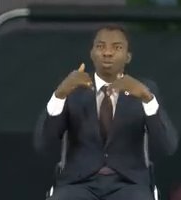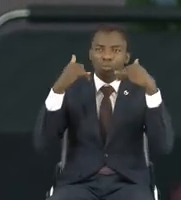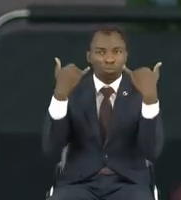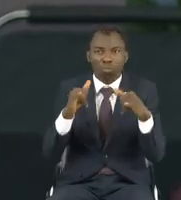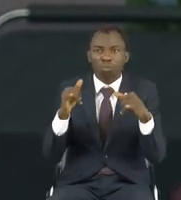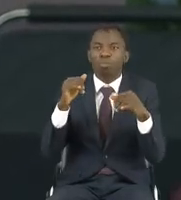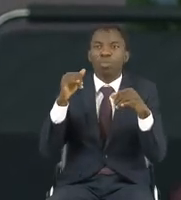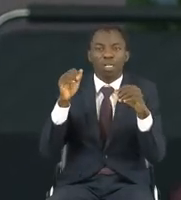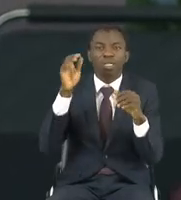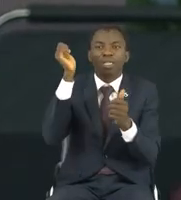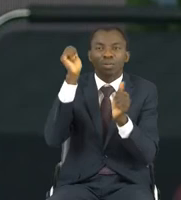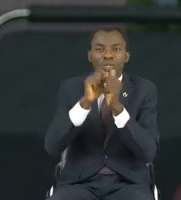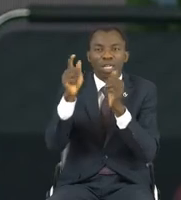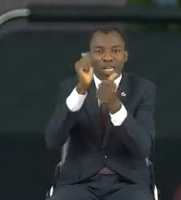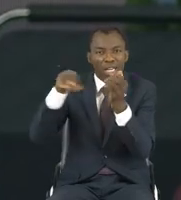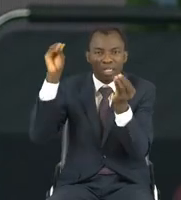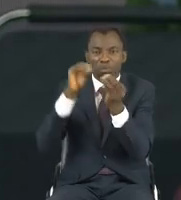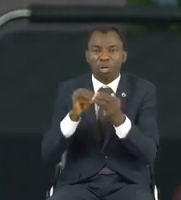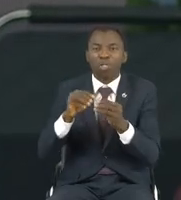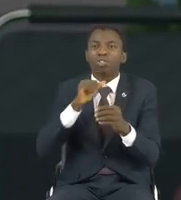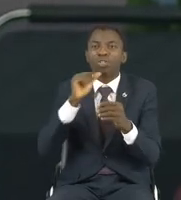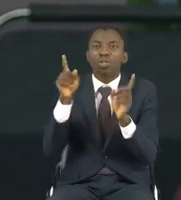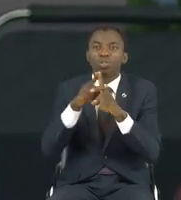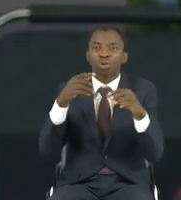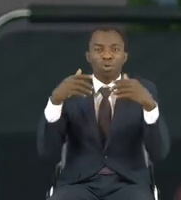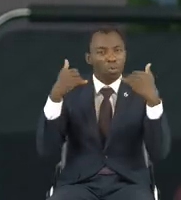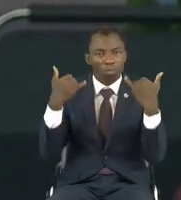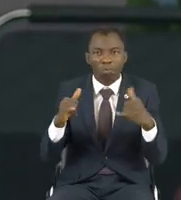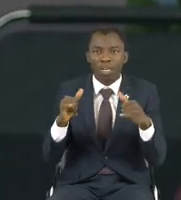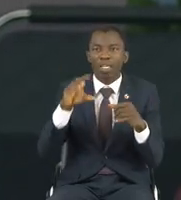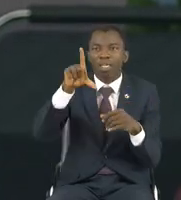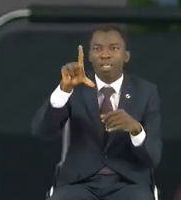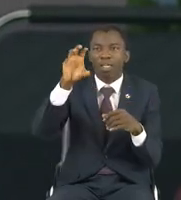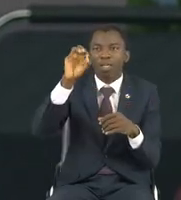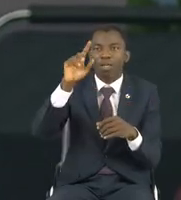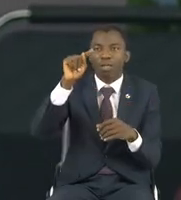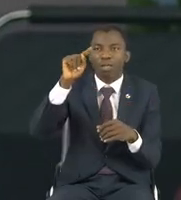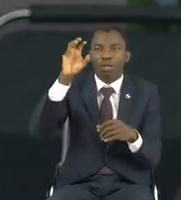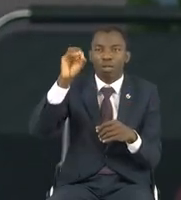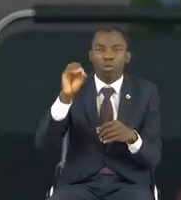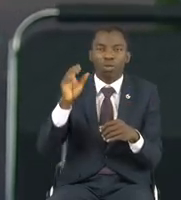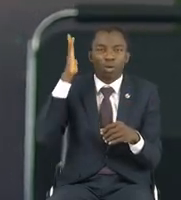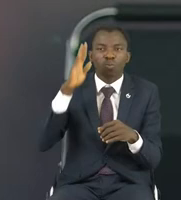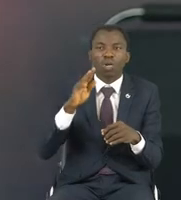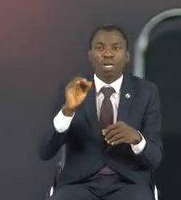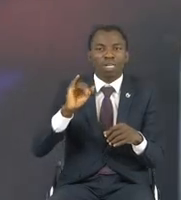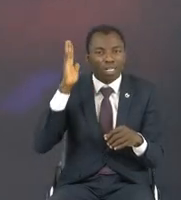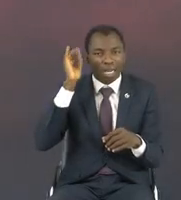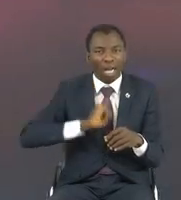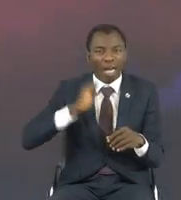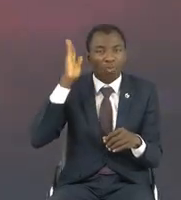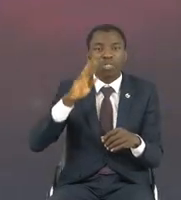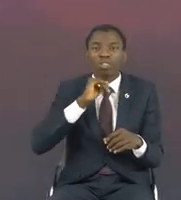anything. Lotto. Gambling. Will never come into this life again. And those